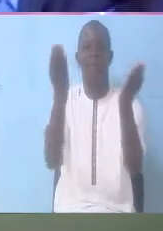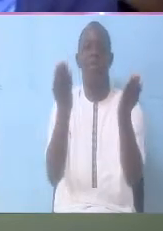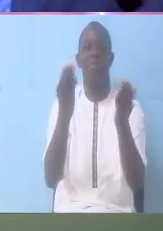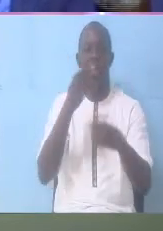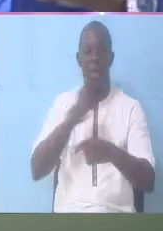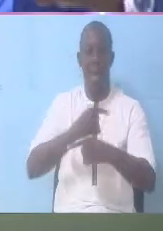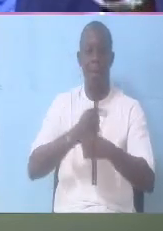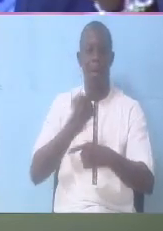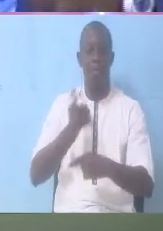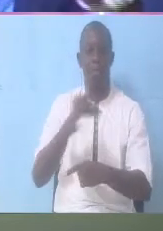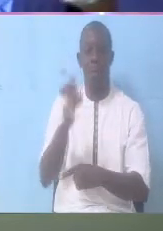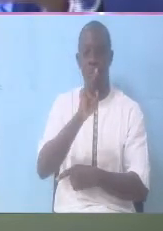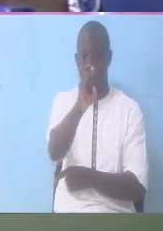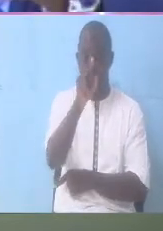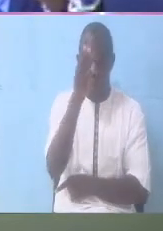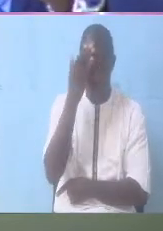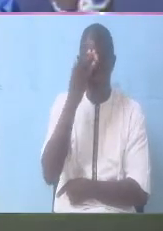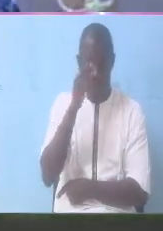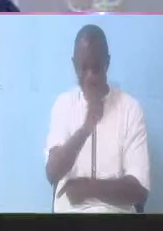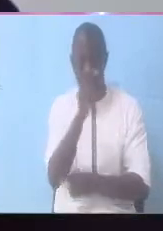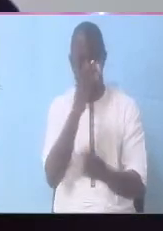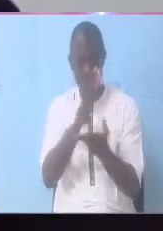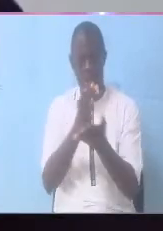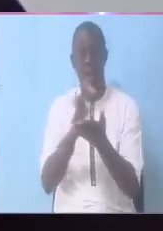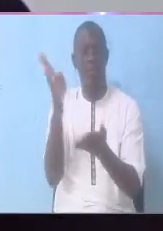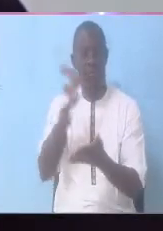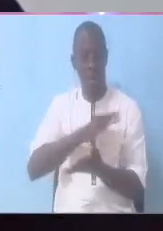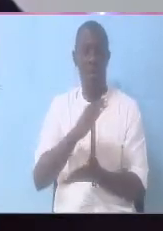people what you know to have been a lie.